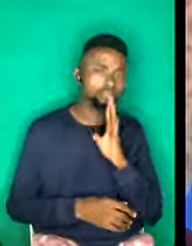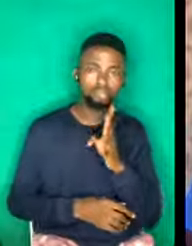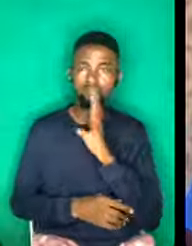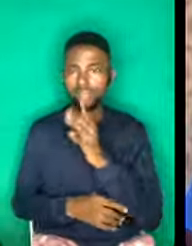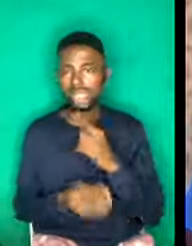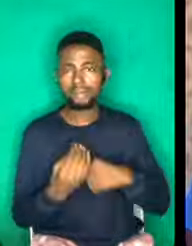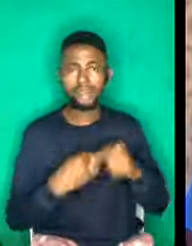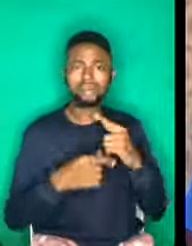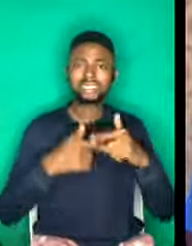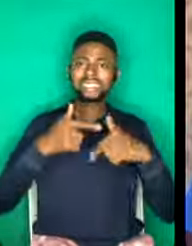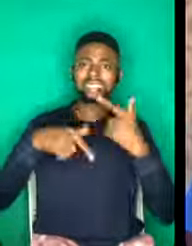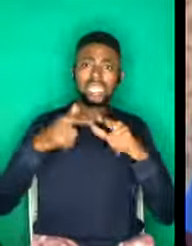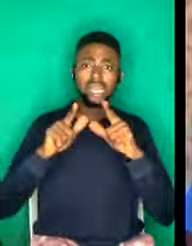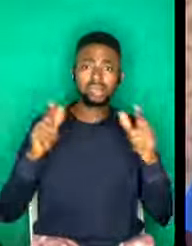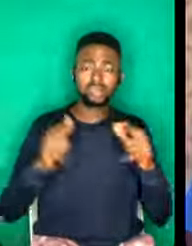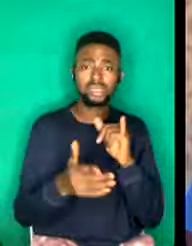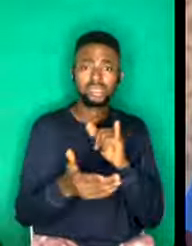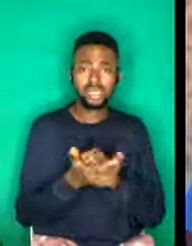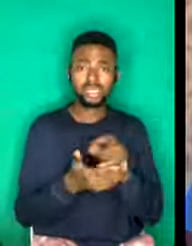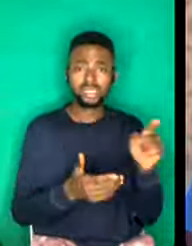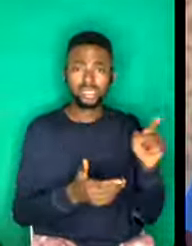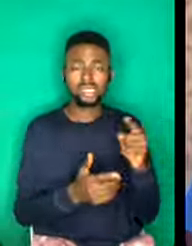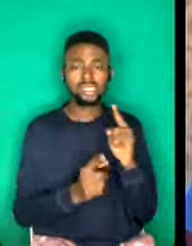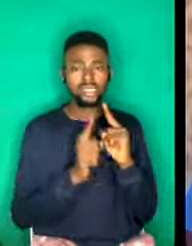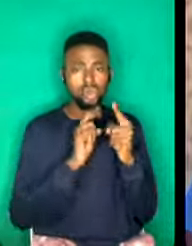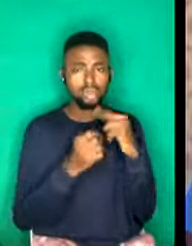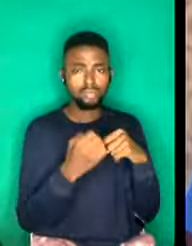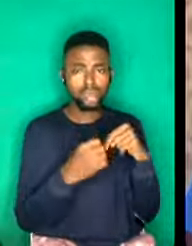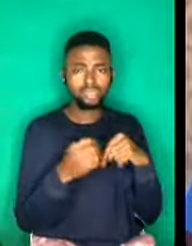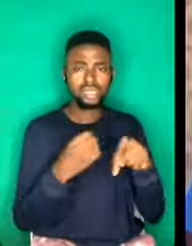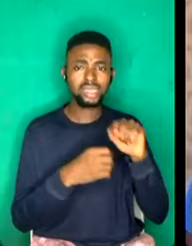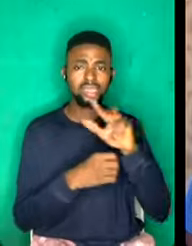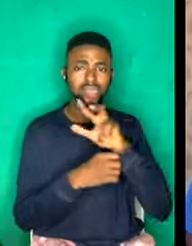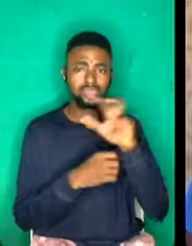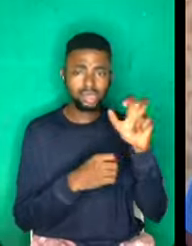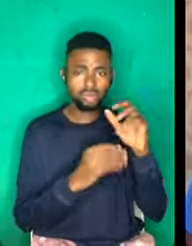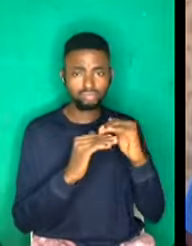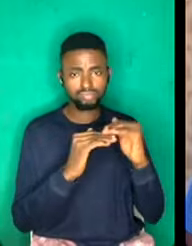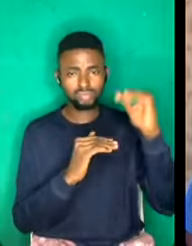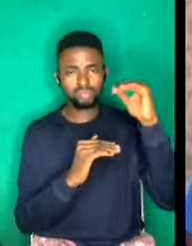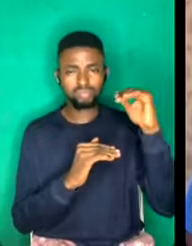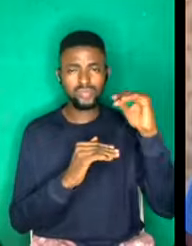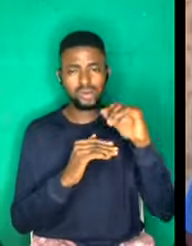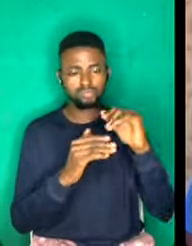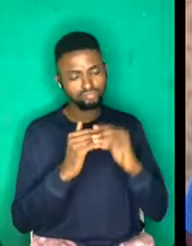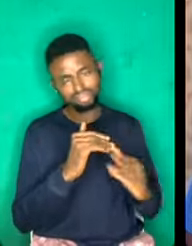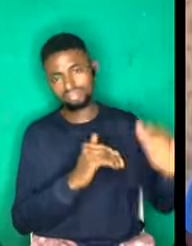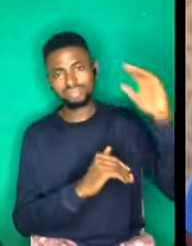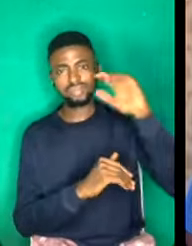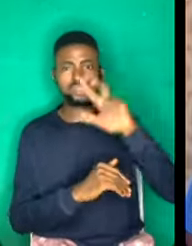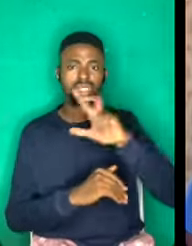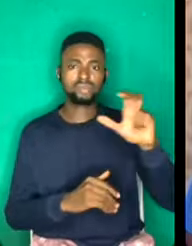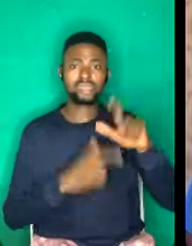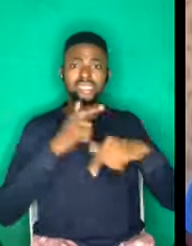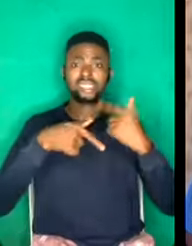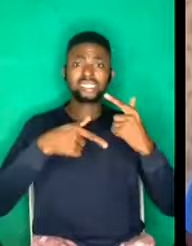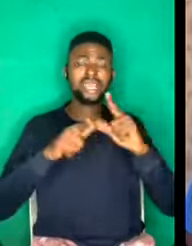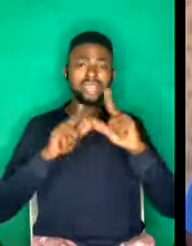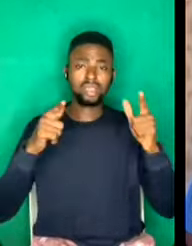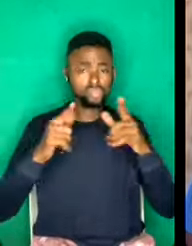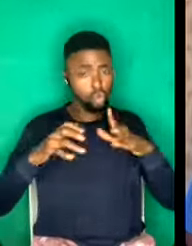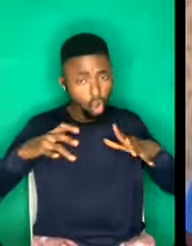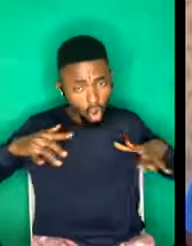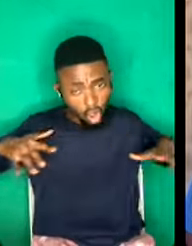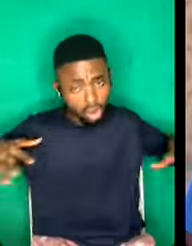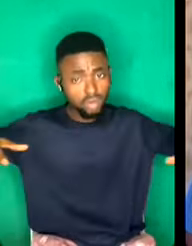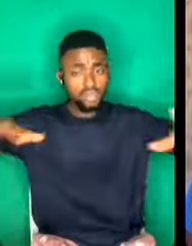language, which I first talked about over 300 sign languages all over the world. And